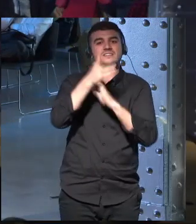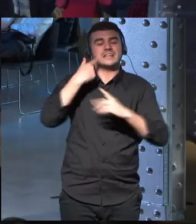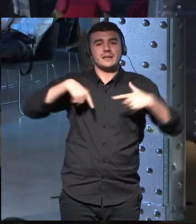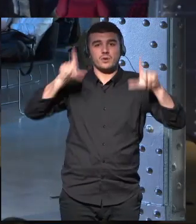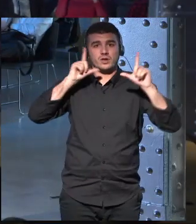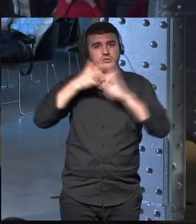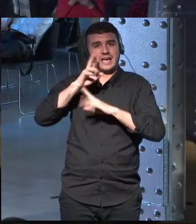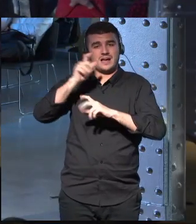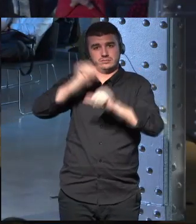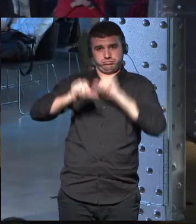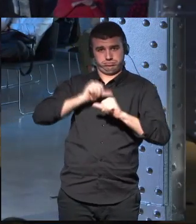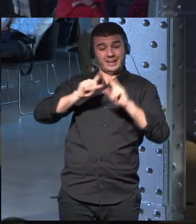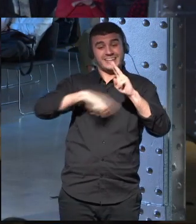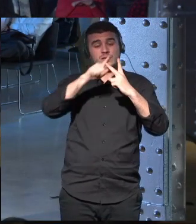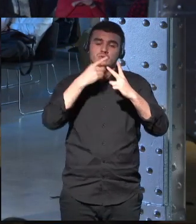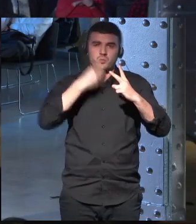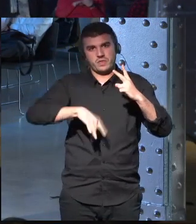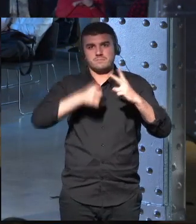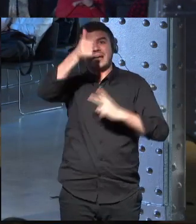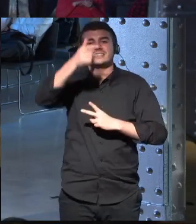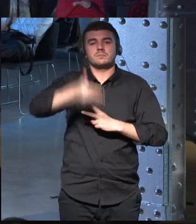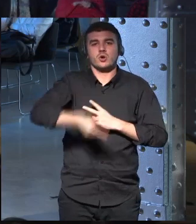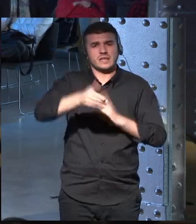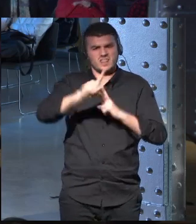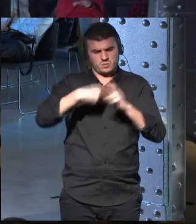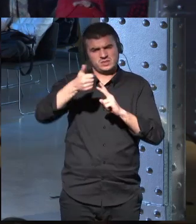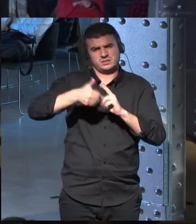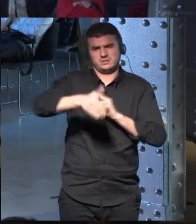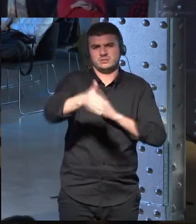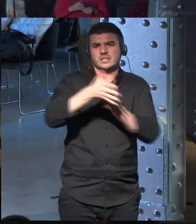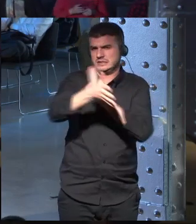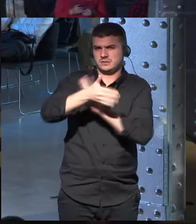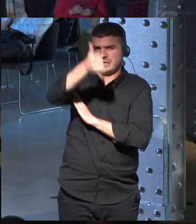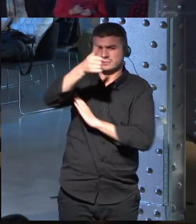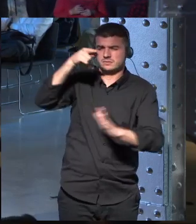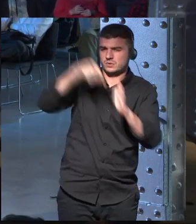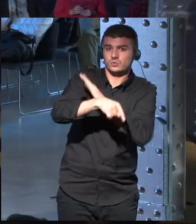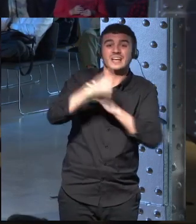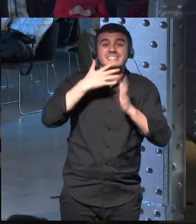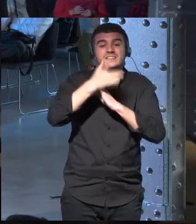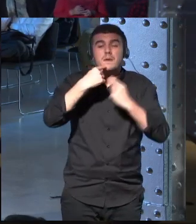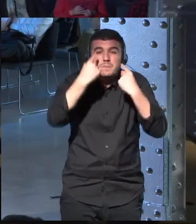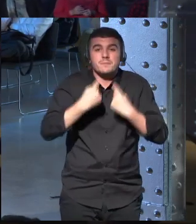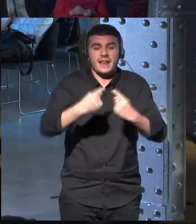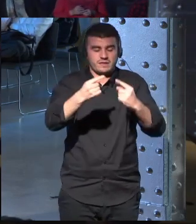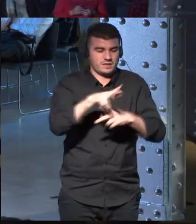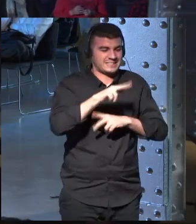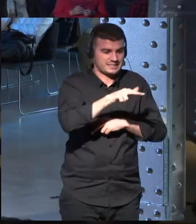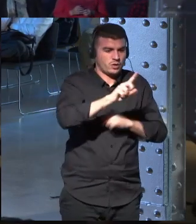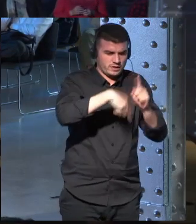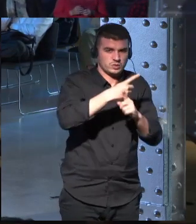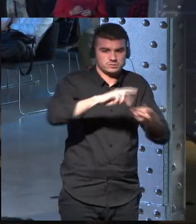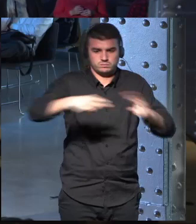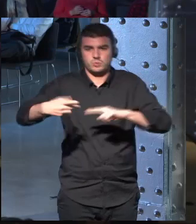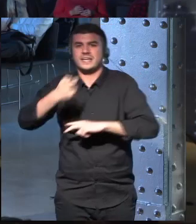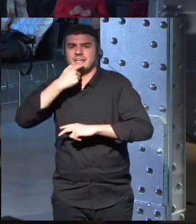novelties in this book. The first one being that he retakes the Elizabeth